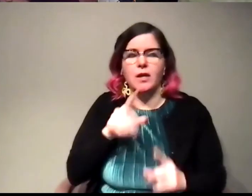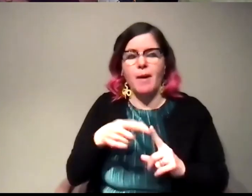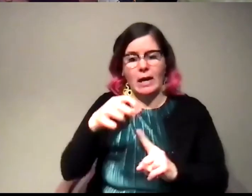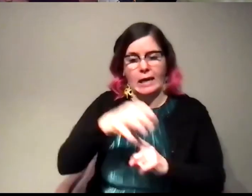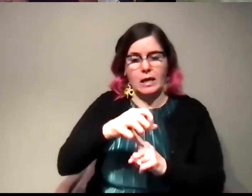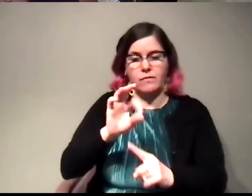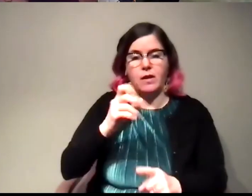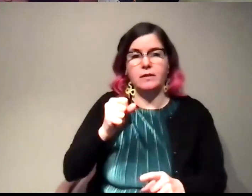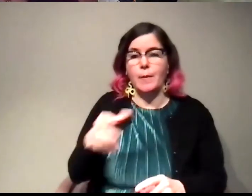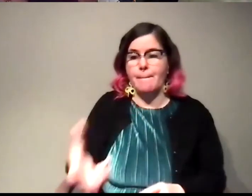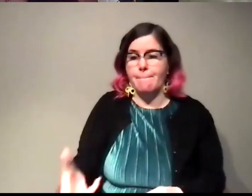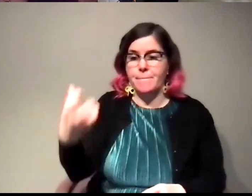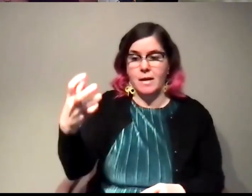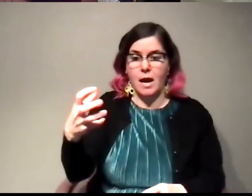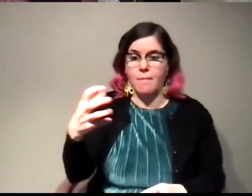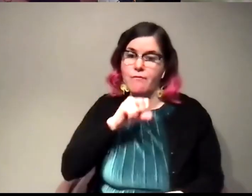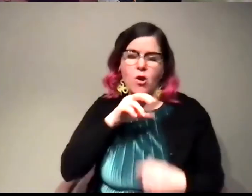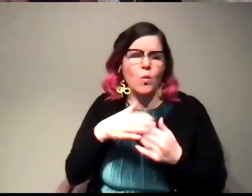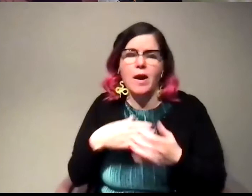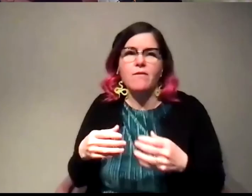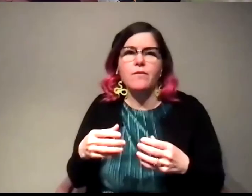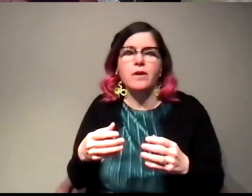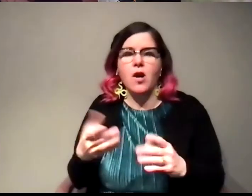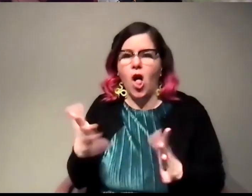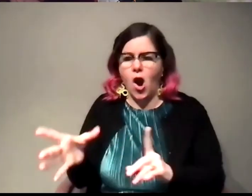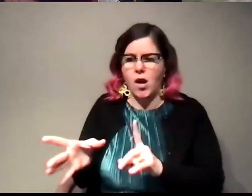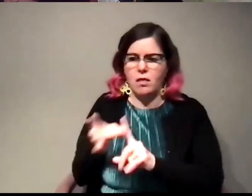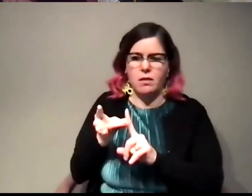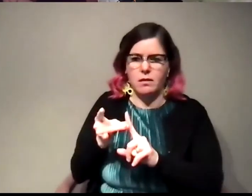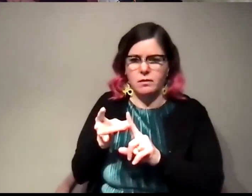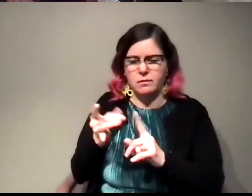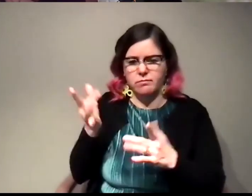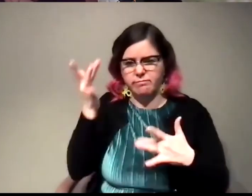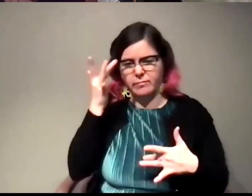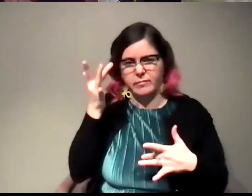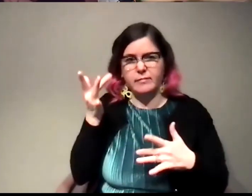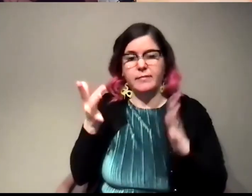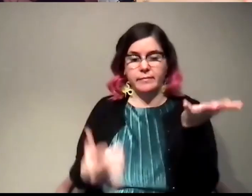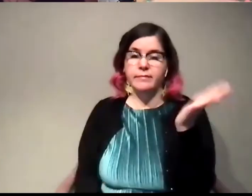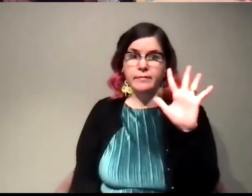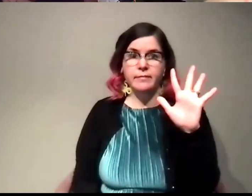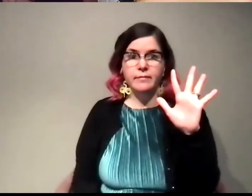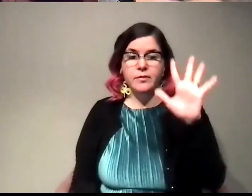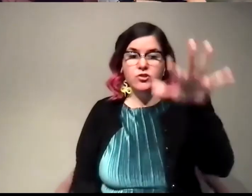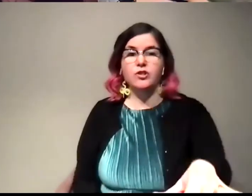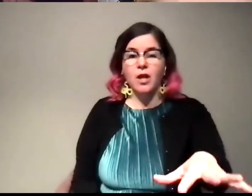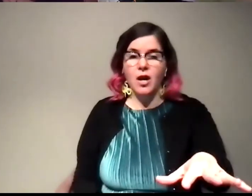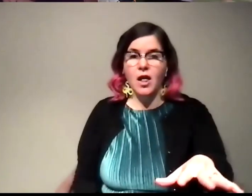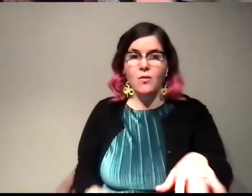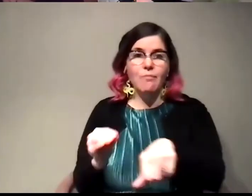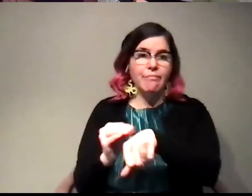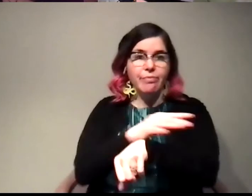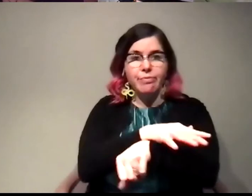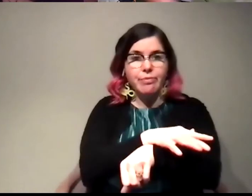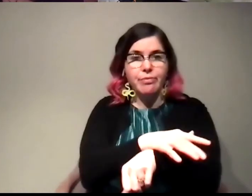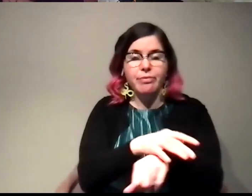up a frog or whatever that has been infected by this fungus, it's now on your paws. And then you go touch another one that didn't have it yet. You